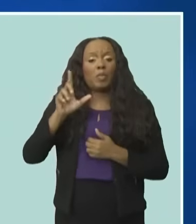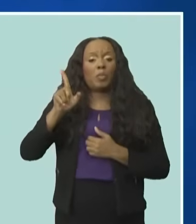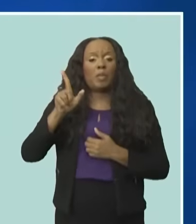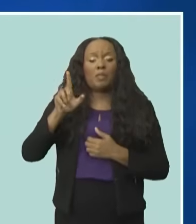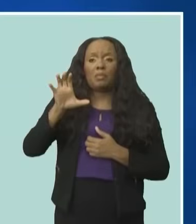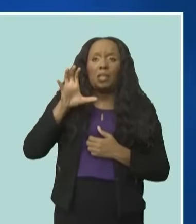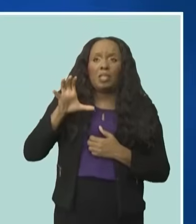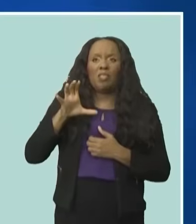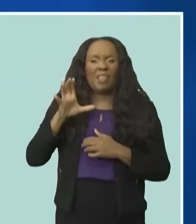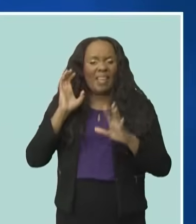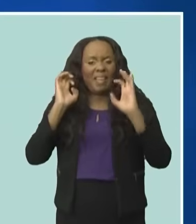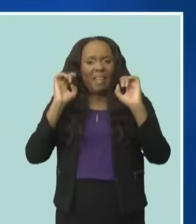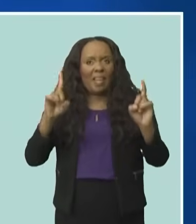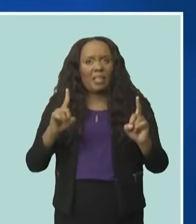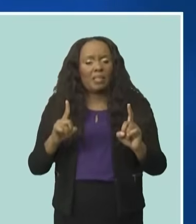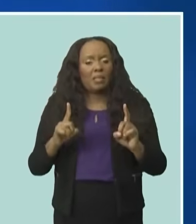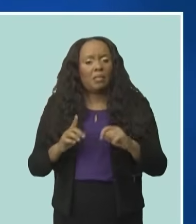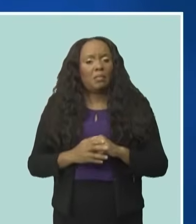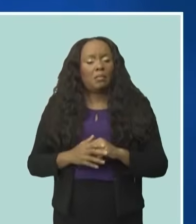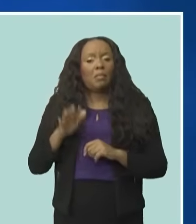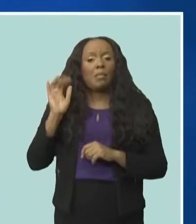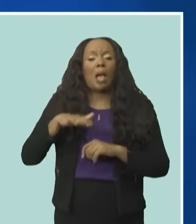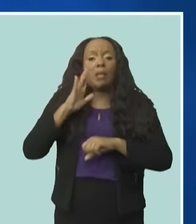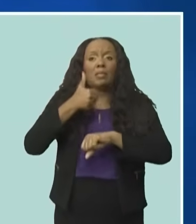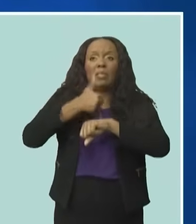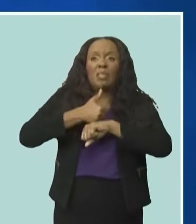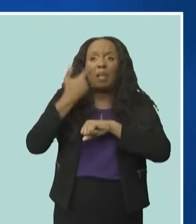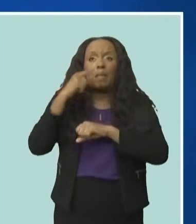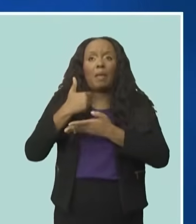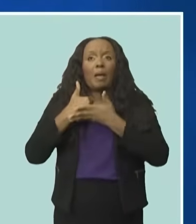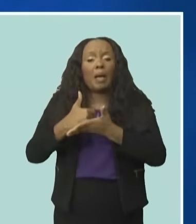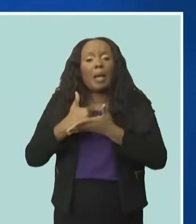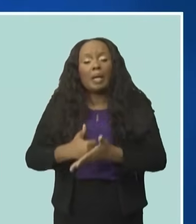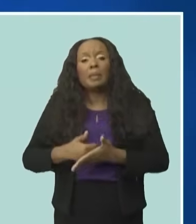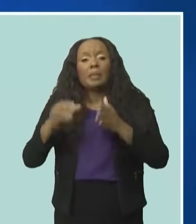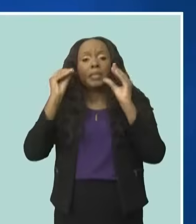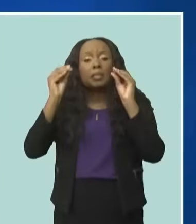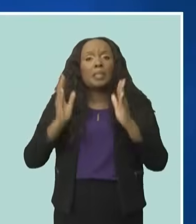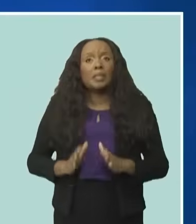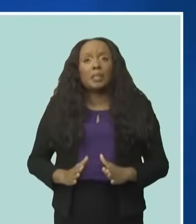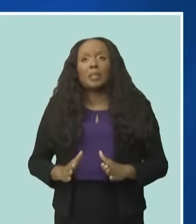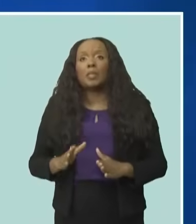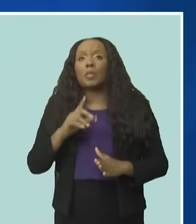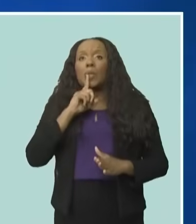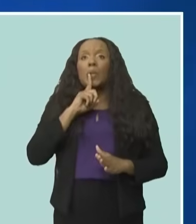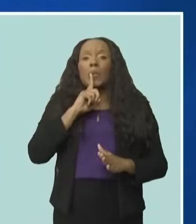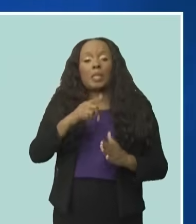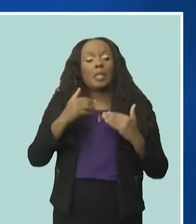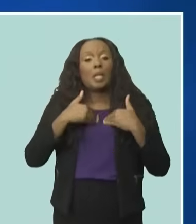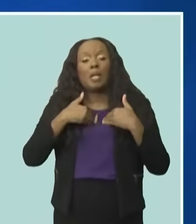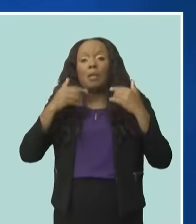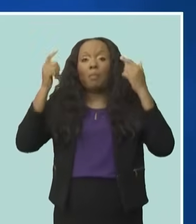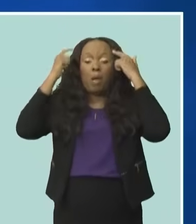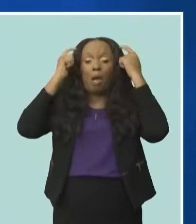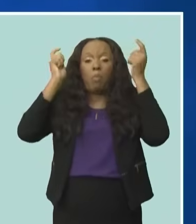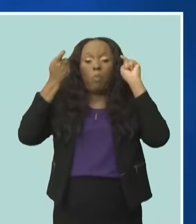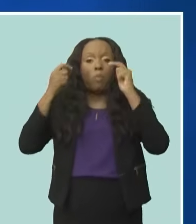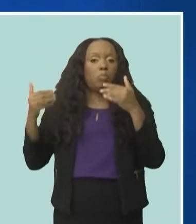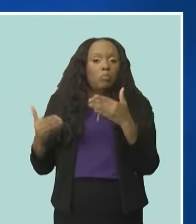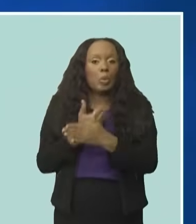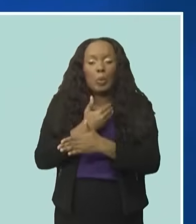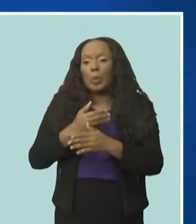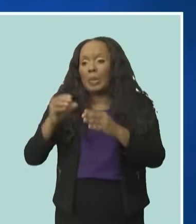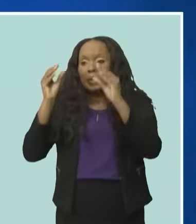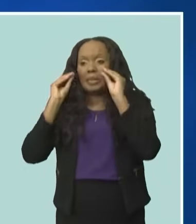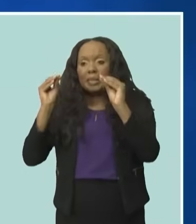is specifically designed to help equip our teachers for a completely new learning and